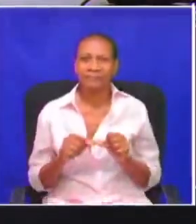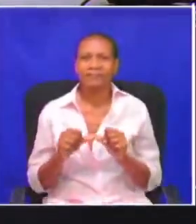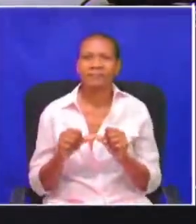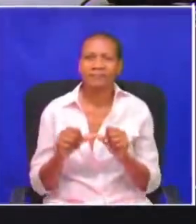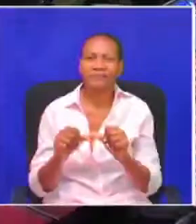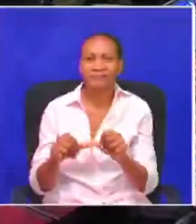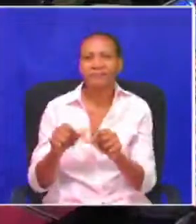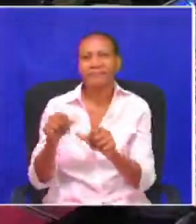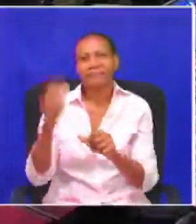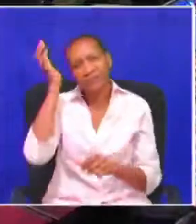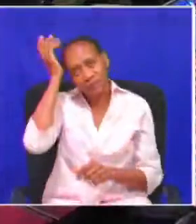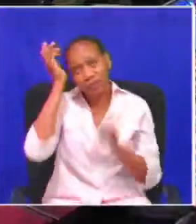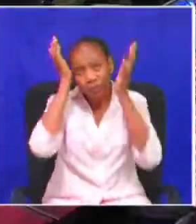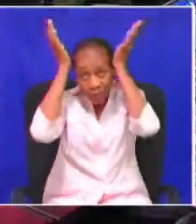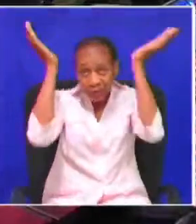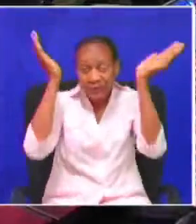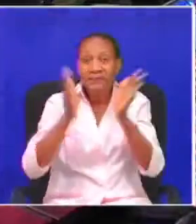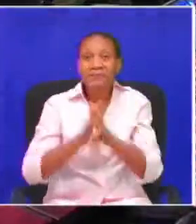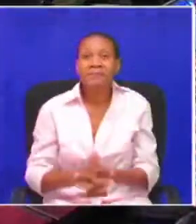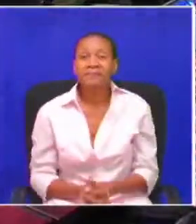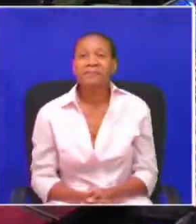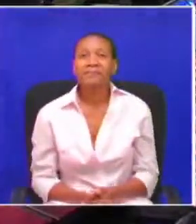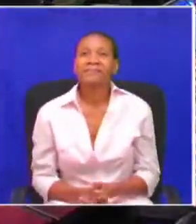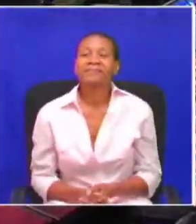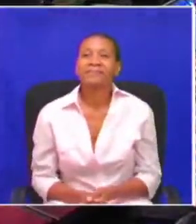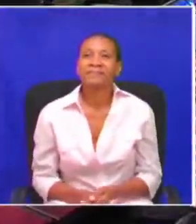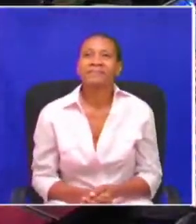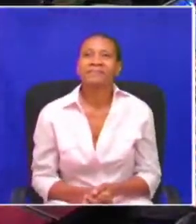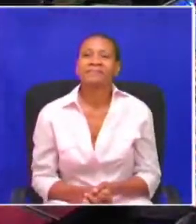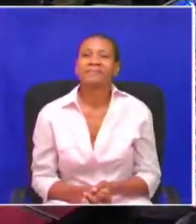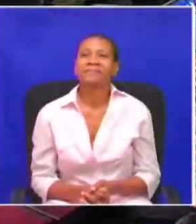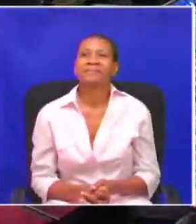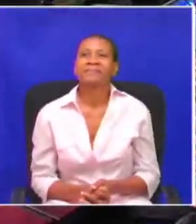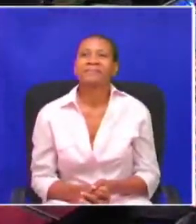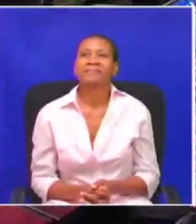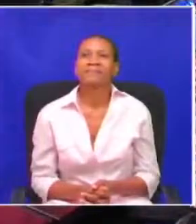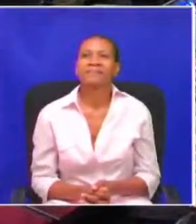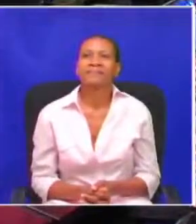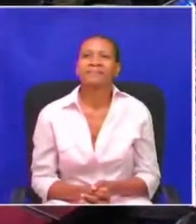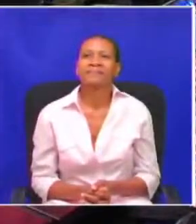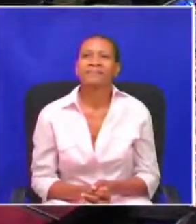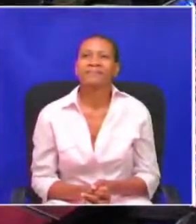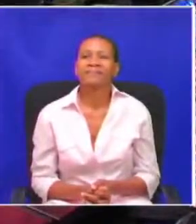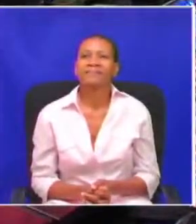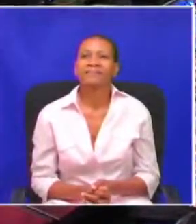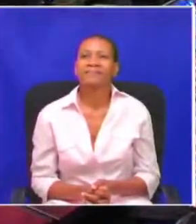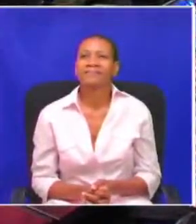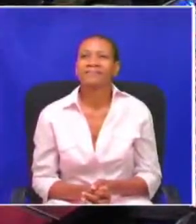ukuthi njengalendlu malimi lesinawo njengeMzansi Afrika manyenti.